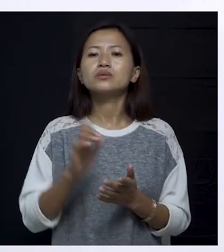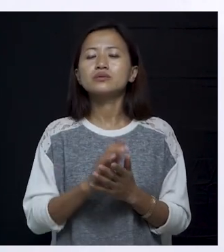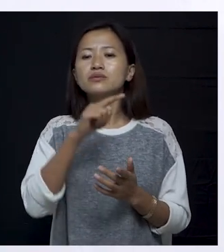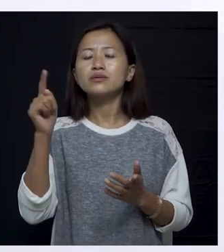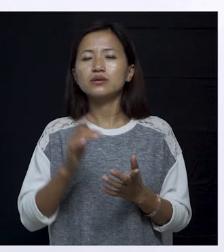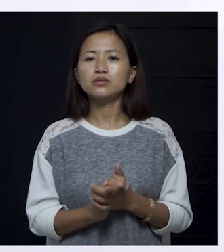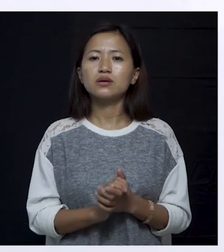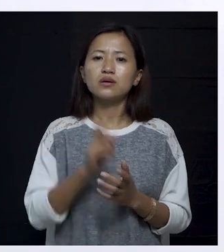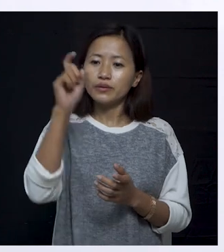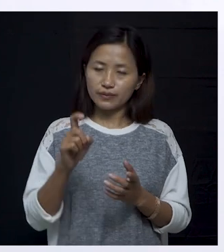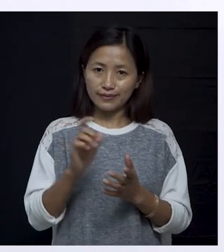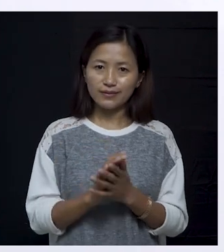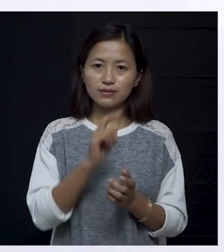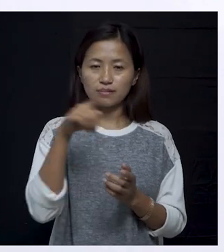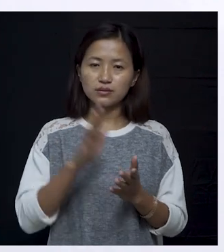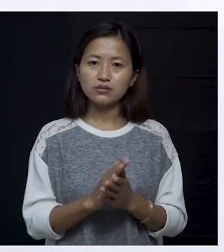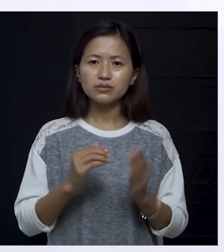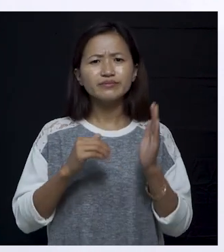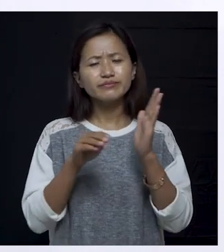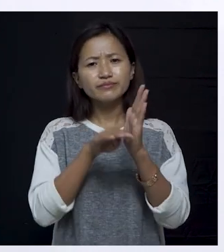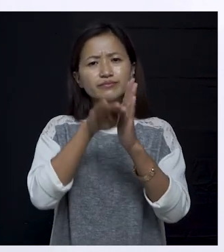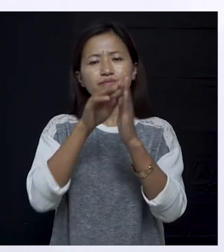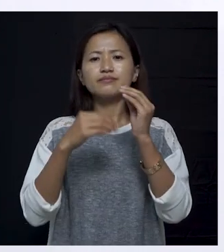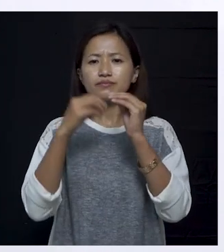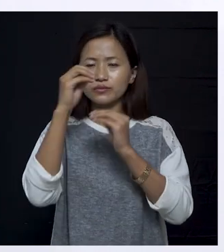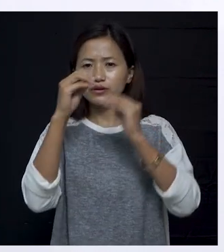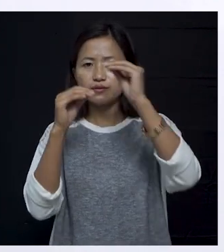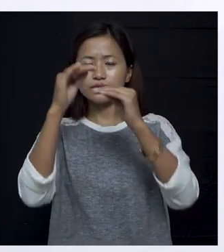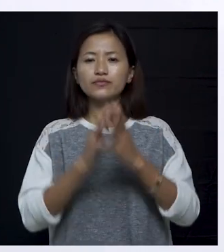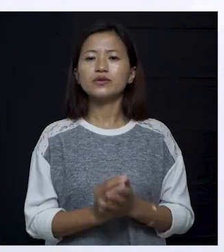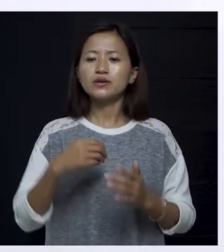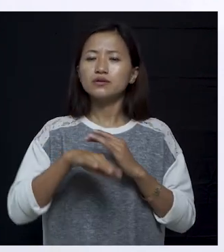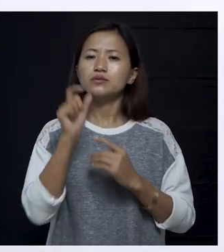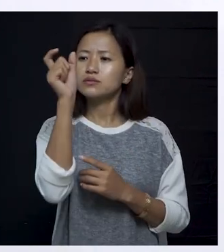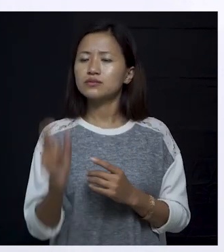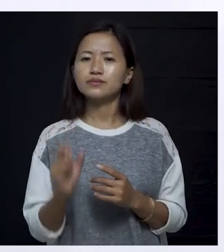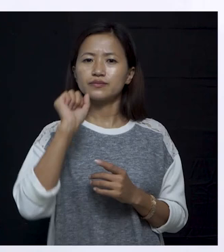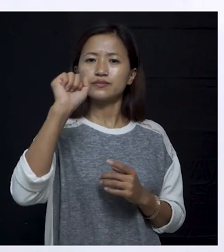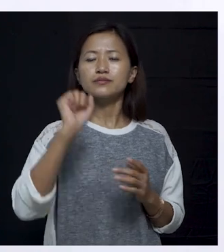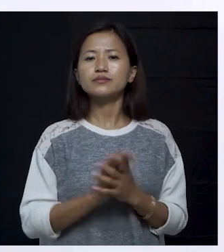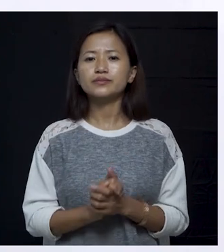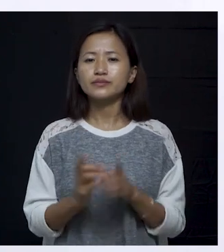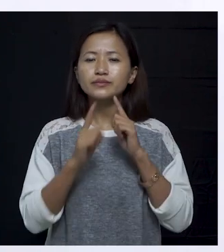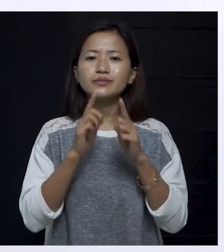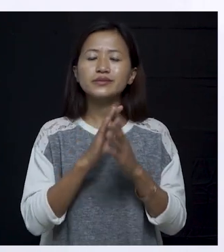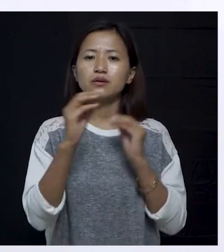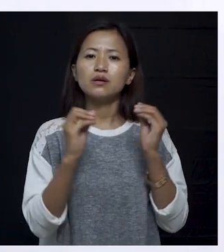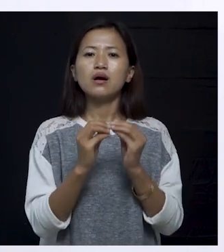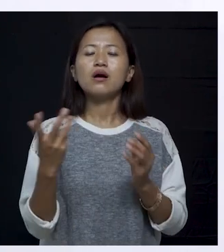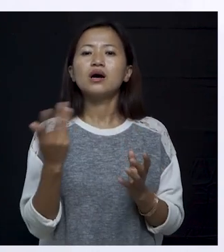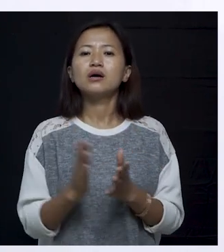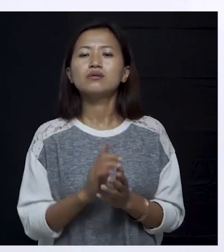rights? We need rights in order to develop, okay? In order to develop an individual. And we have also discussed about